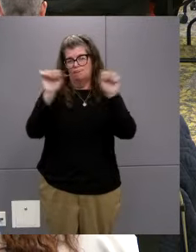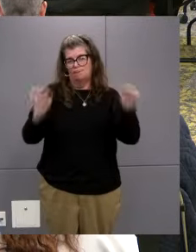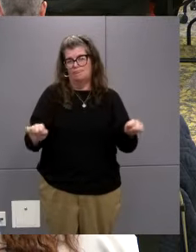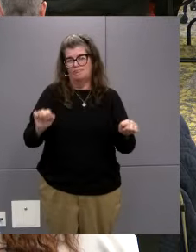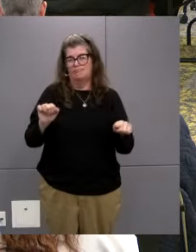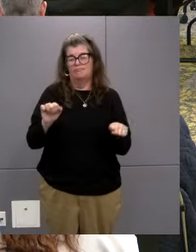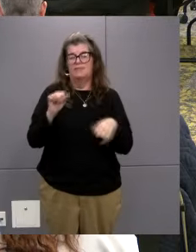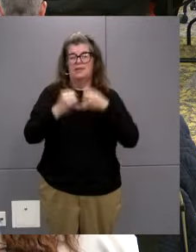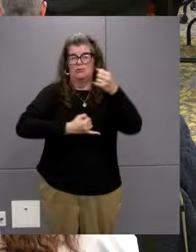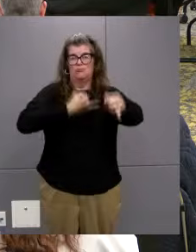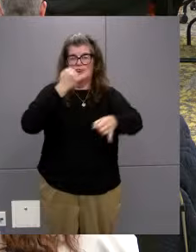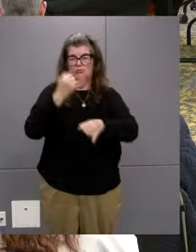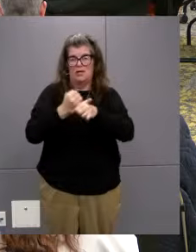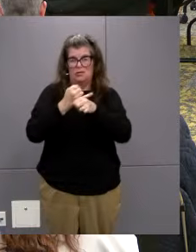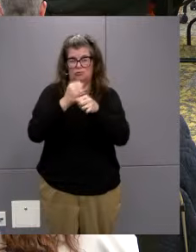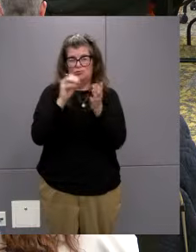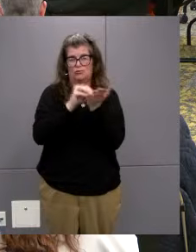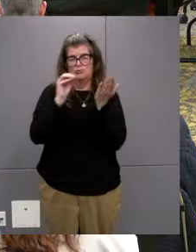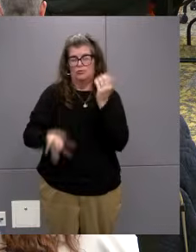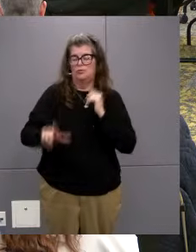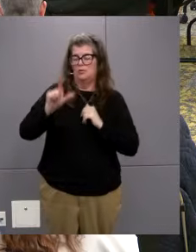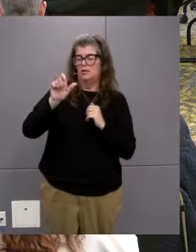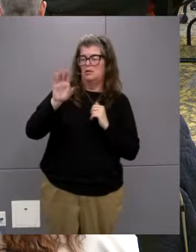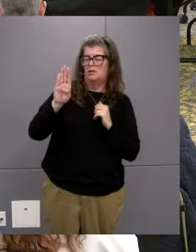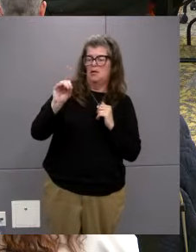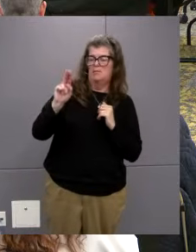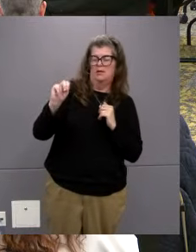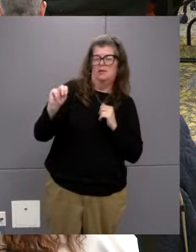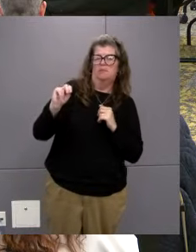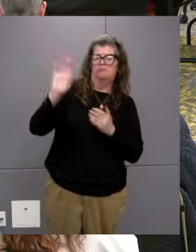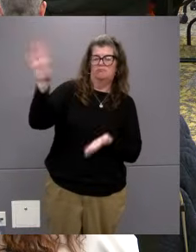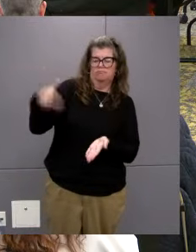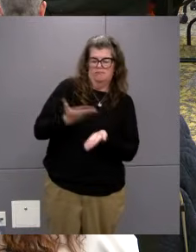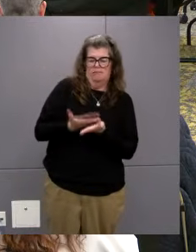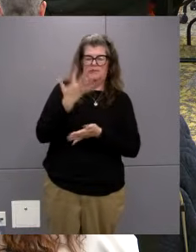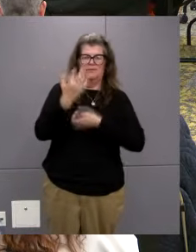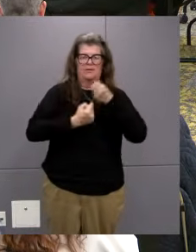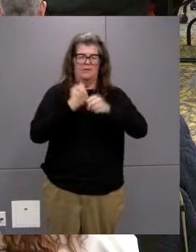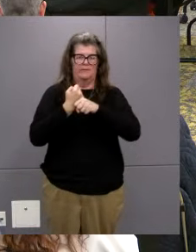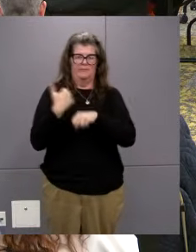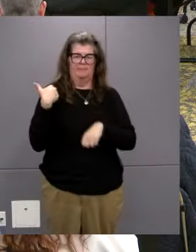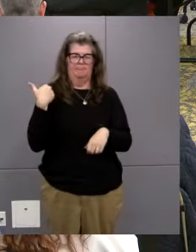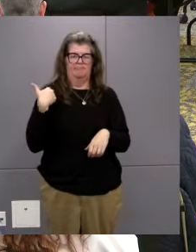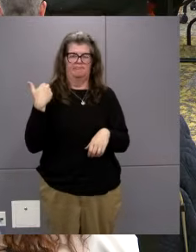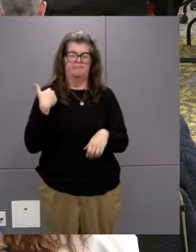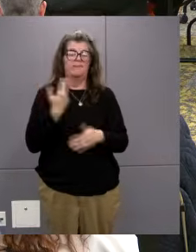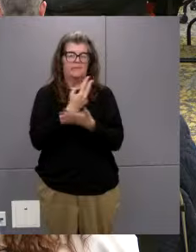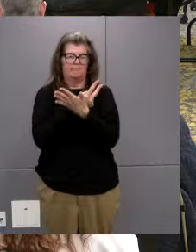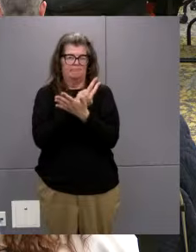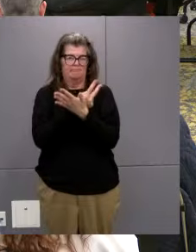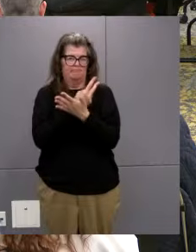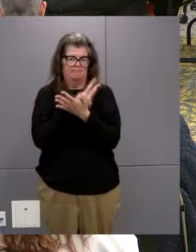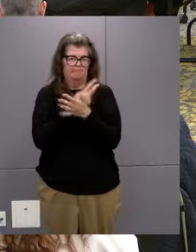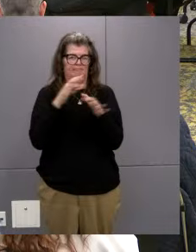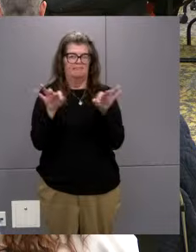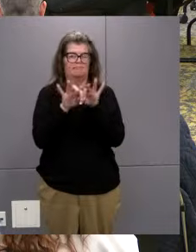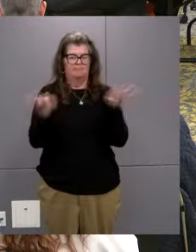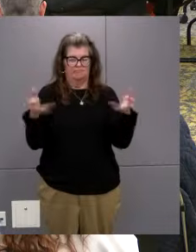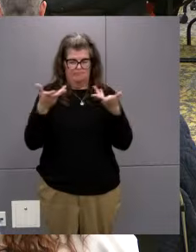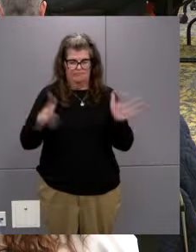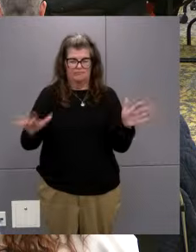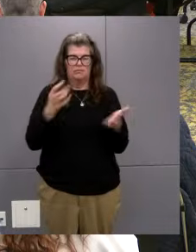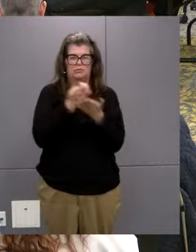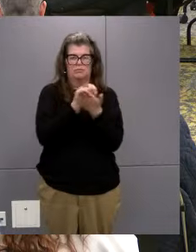from Lebanon who arrived in the United States 5 years ago, who also holds a master's degree in economics from